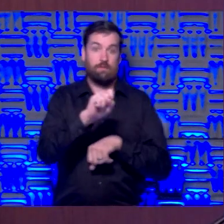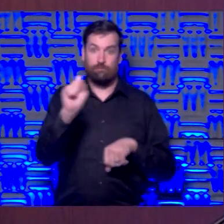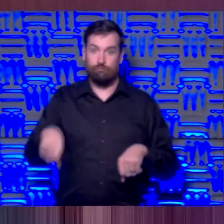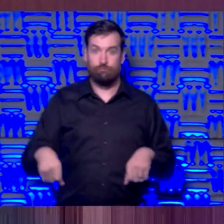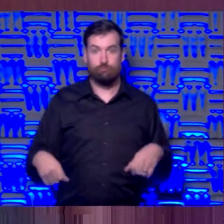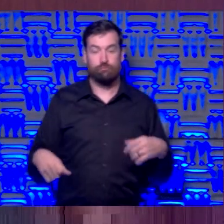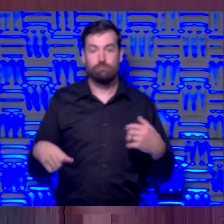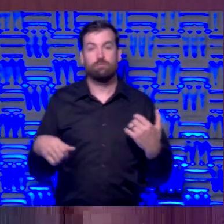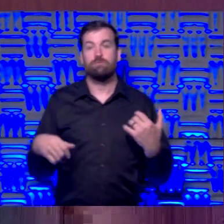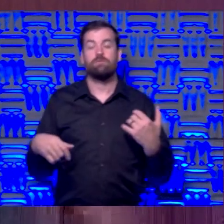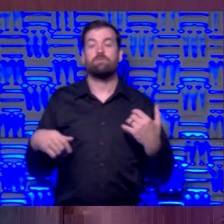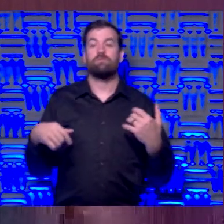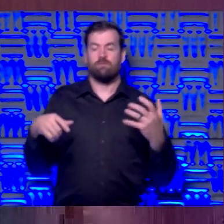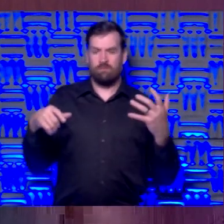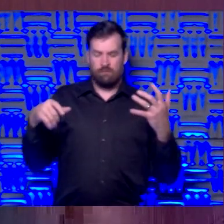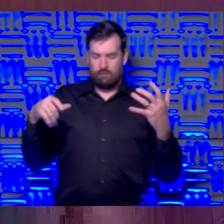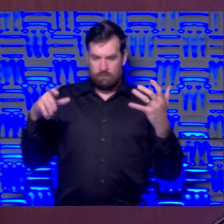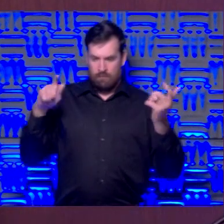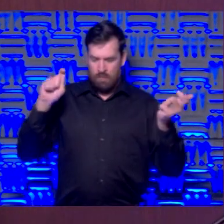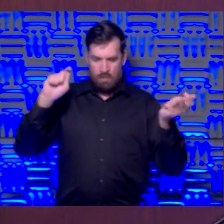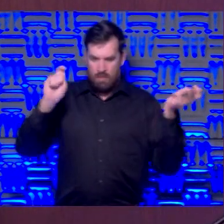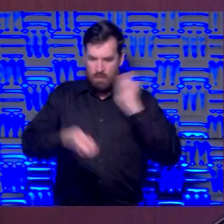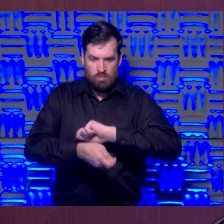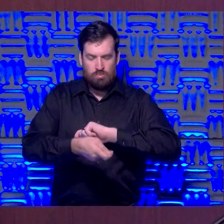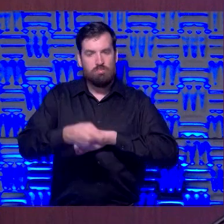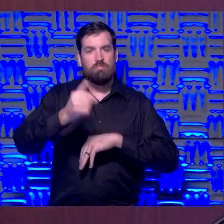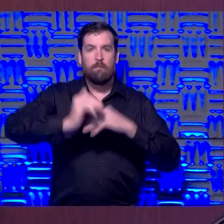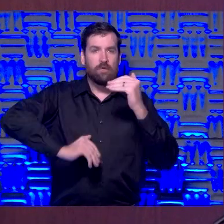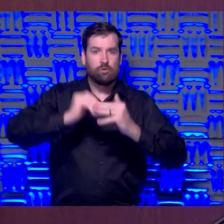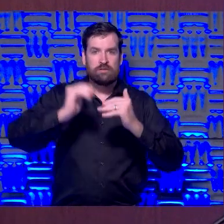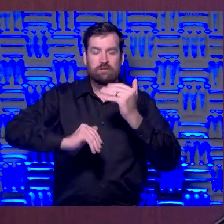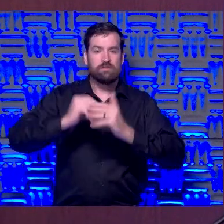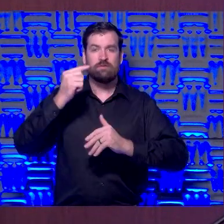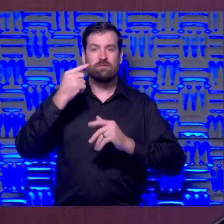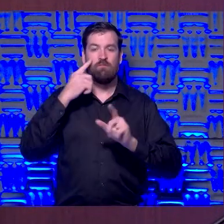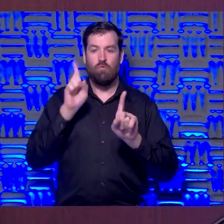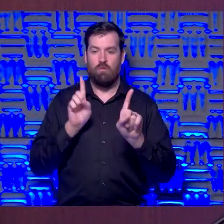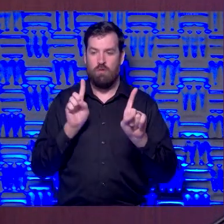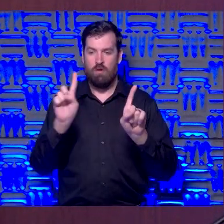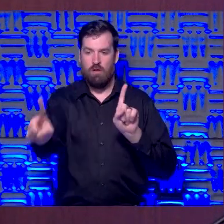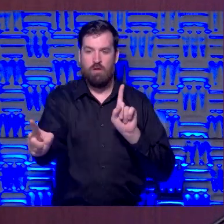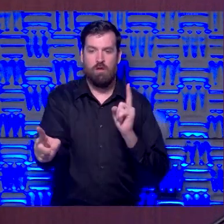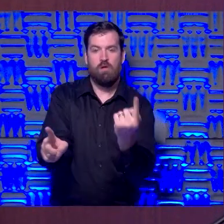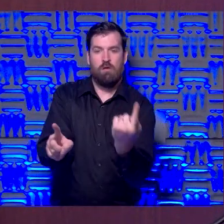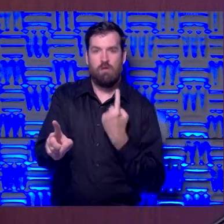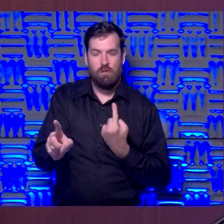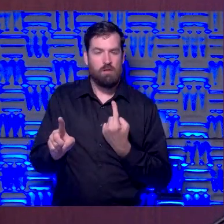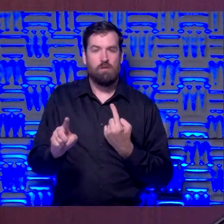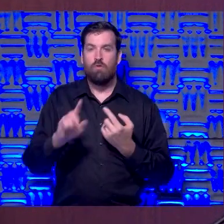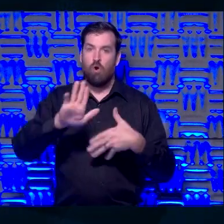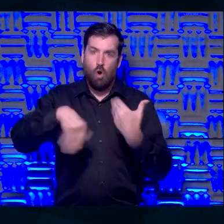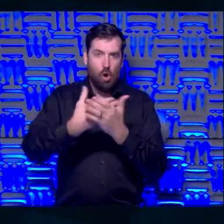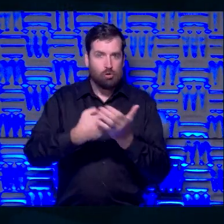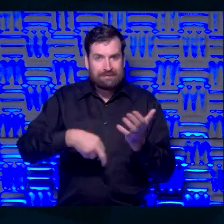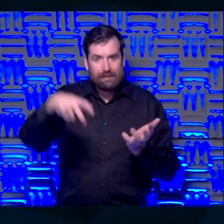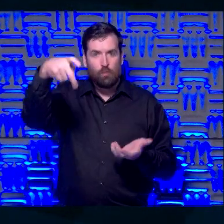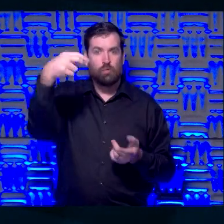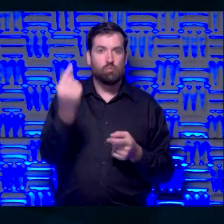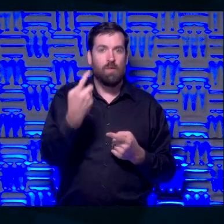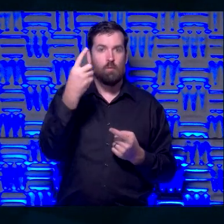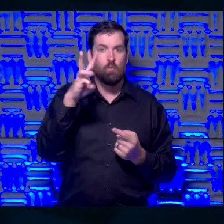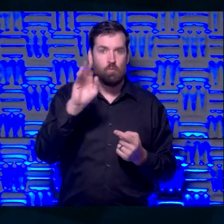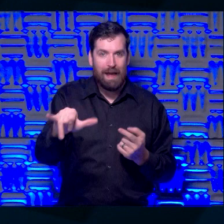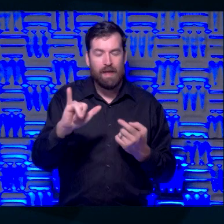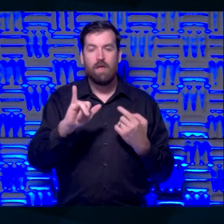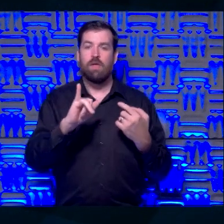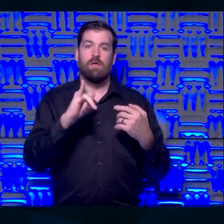and re-engineering the buildings to be one way. So stairways are all one way, hallways are all one way. Just